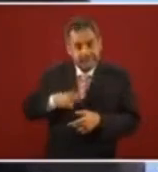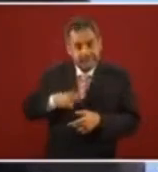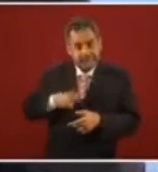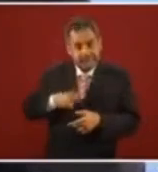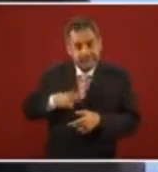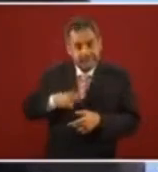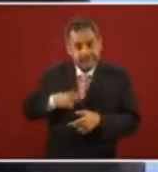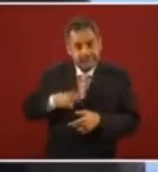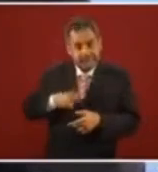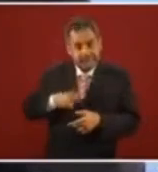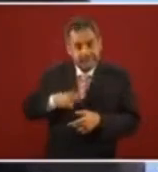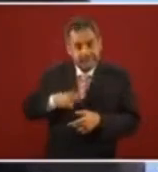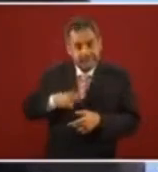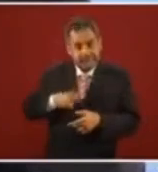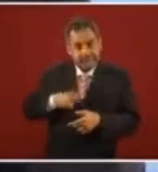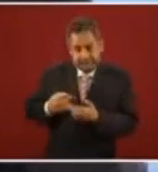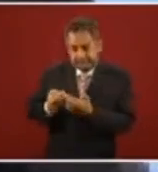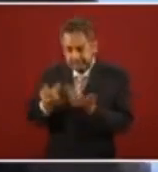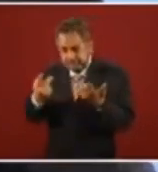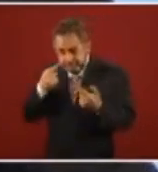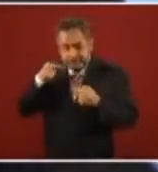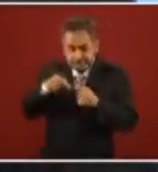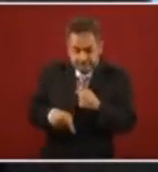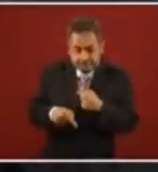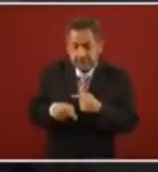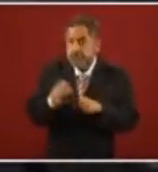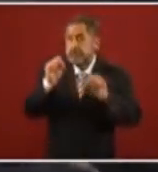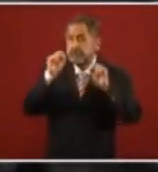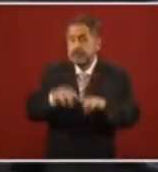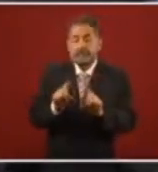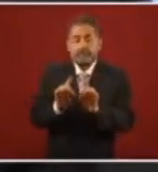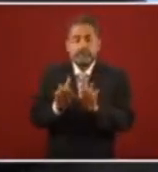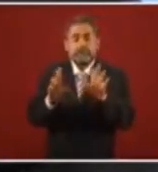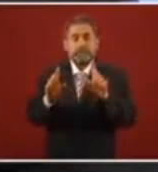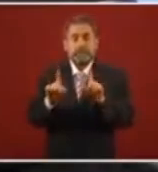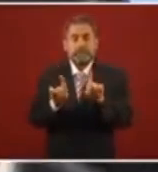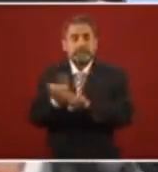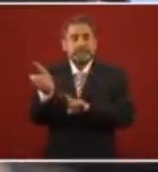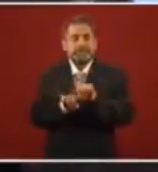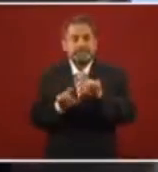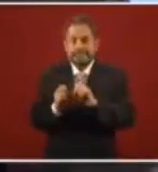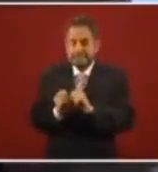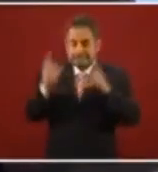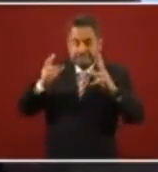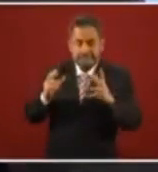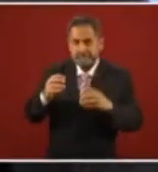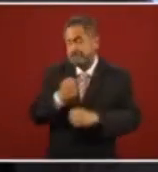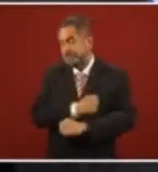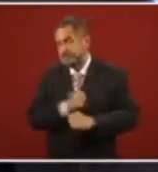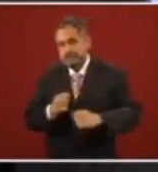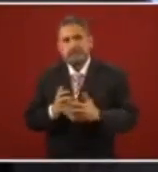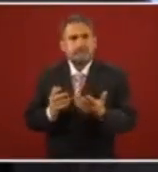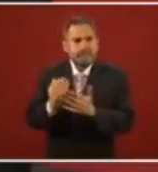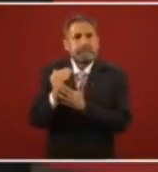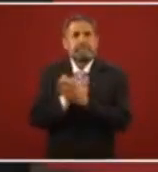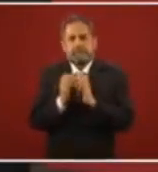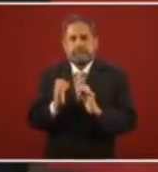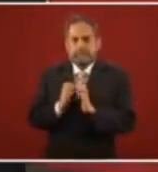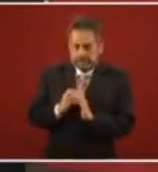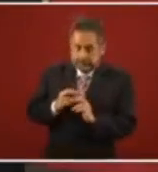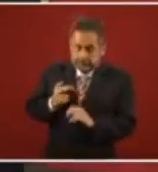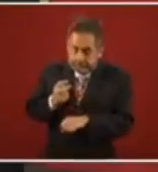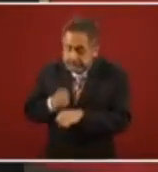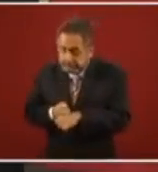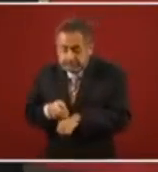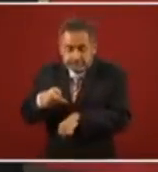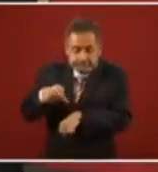...without... ...boating any sparks... ...algo que... estos grupos... ...delincuenciales... lleva unas horas... ...ese proceso... nosotros...